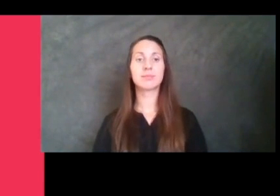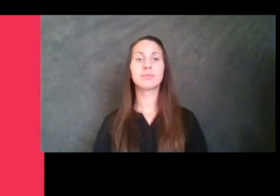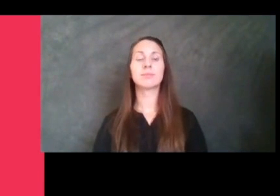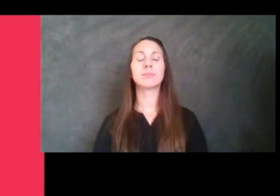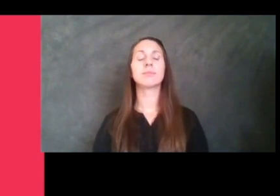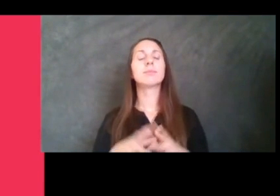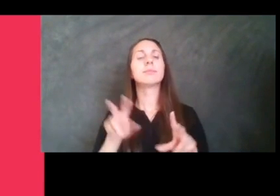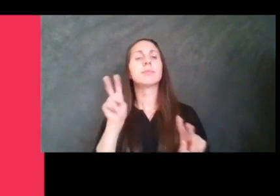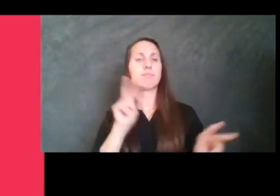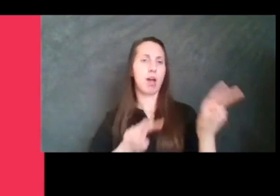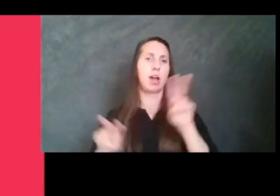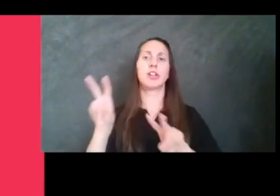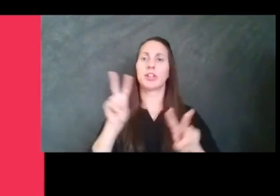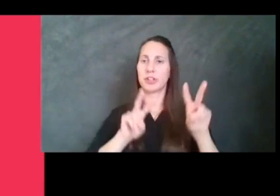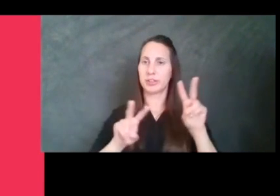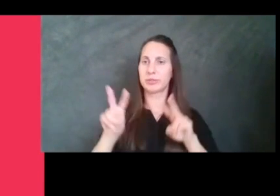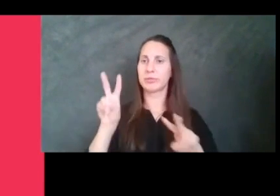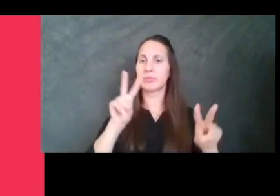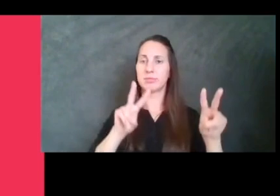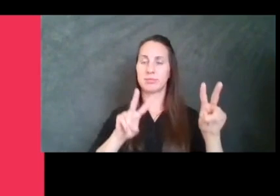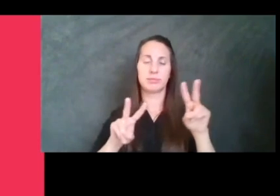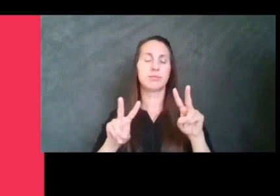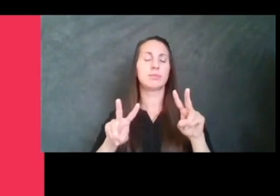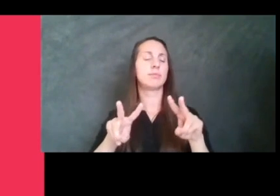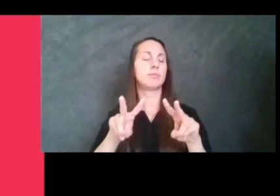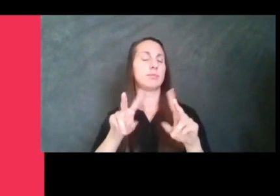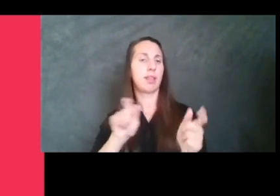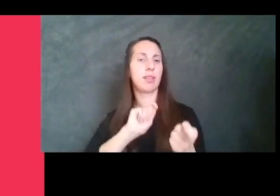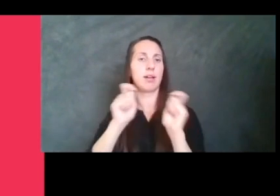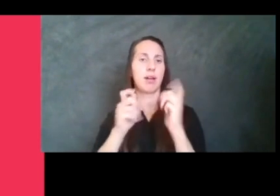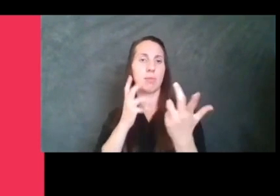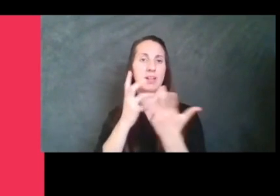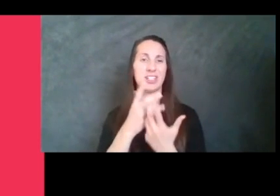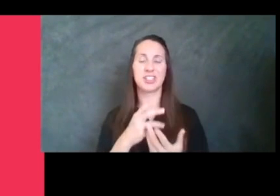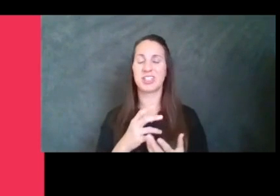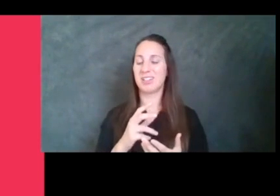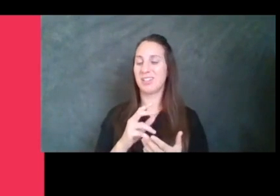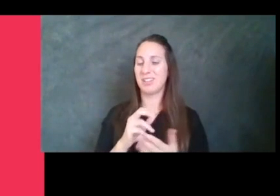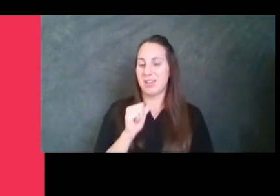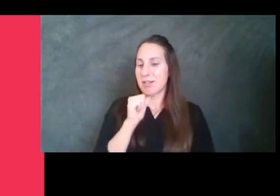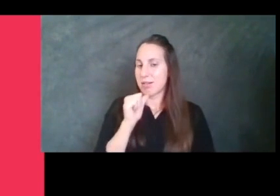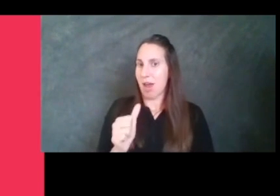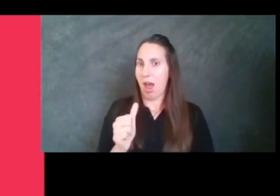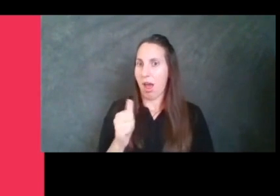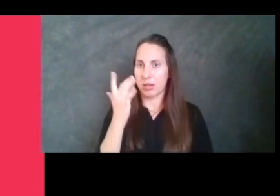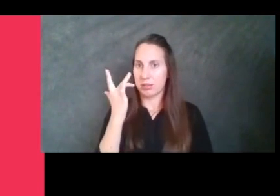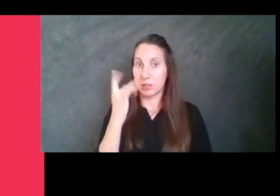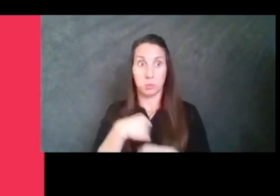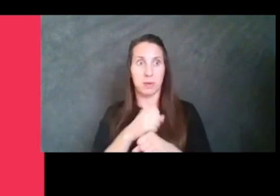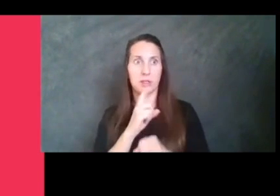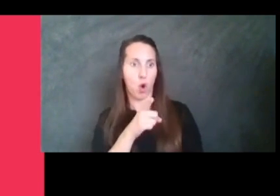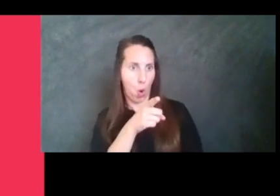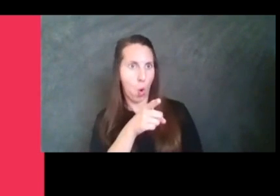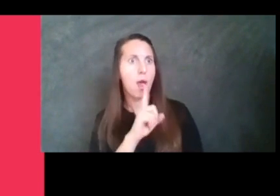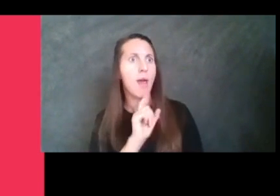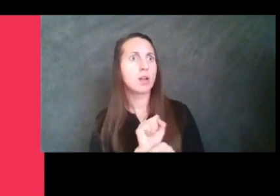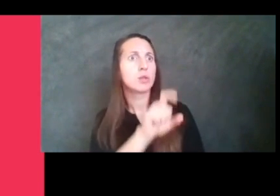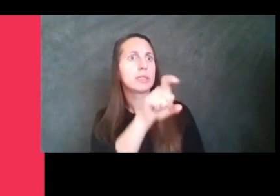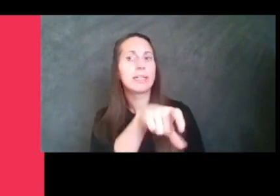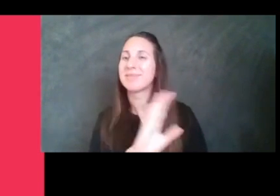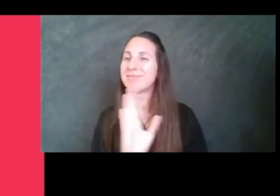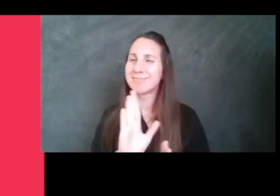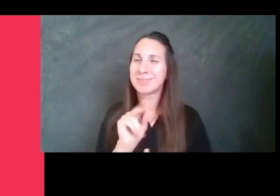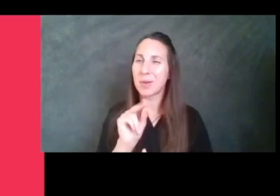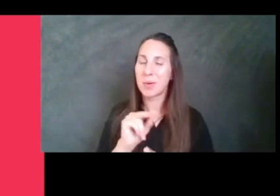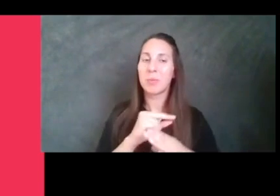And monitor the accommodation. This is not to make sure that they need it or to